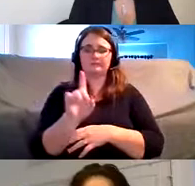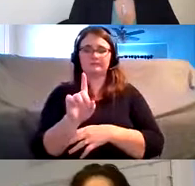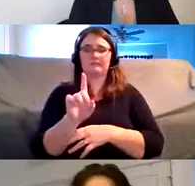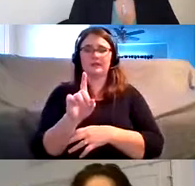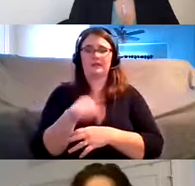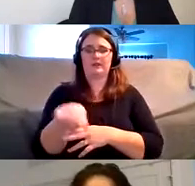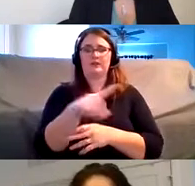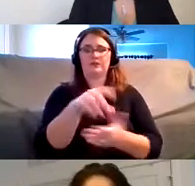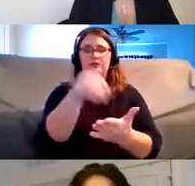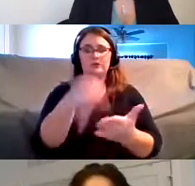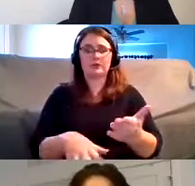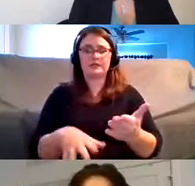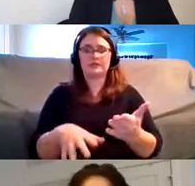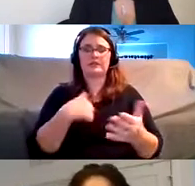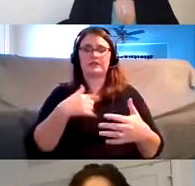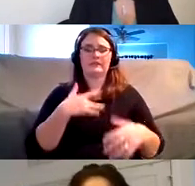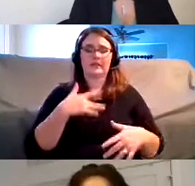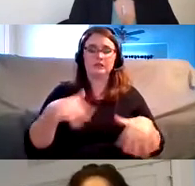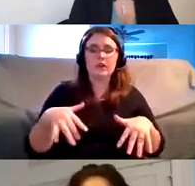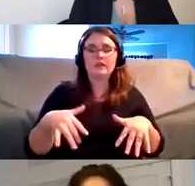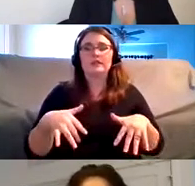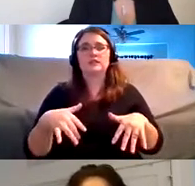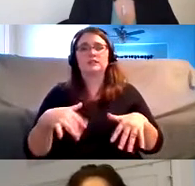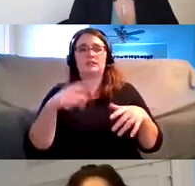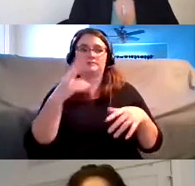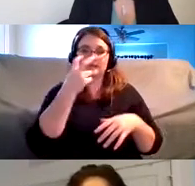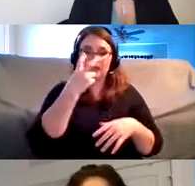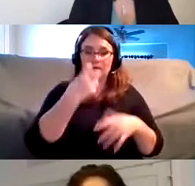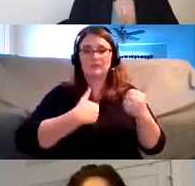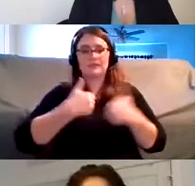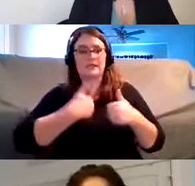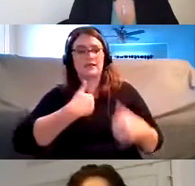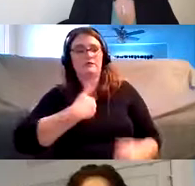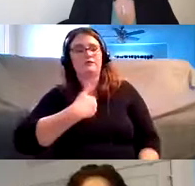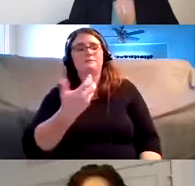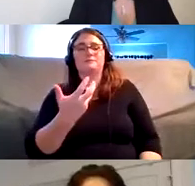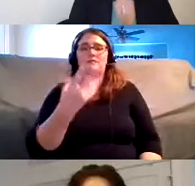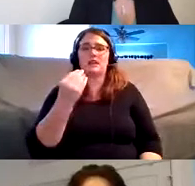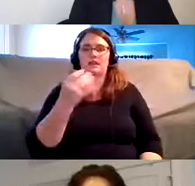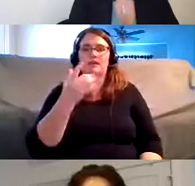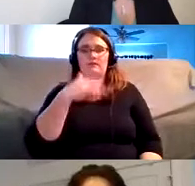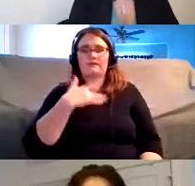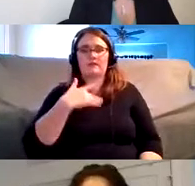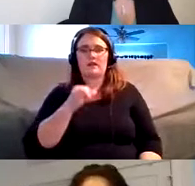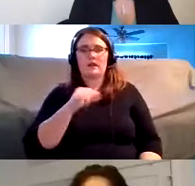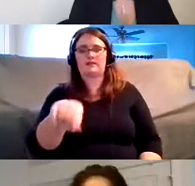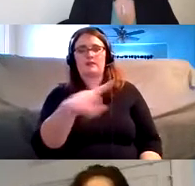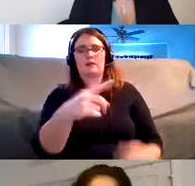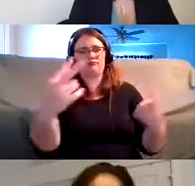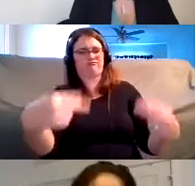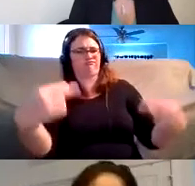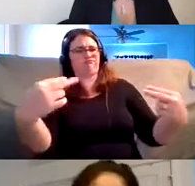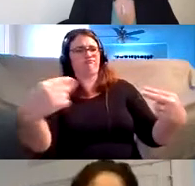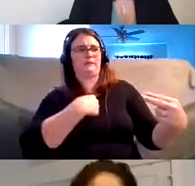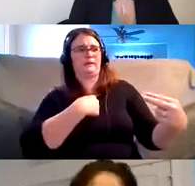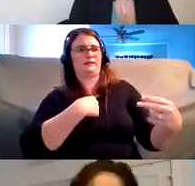they were all judging me, which is probably not even true. But it really like got me. And I think even